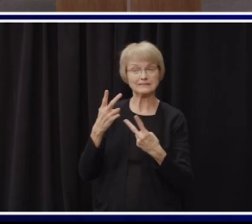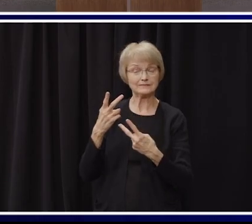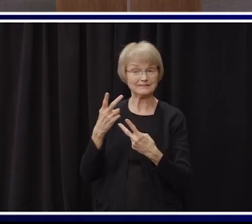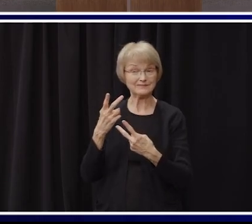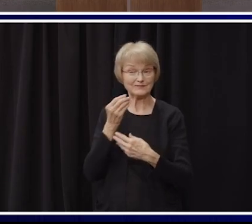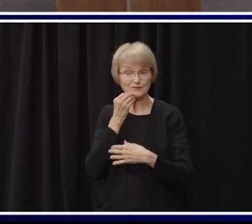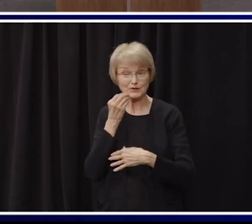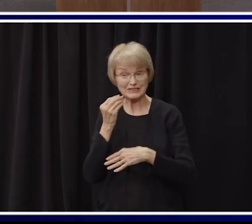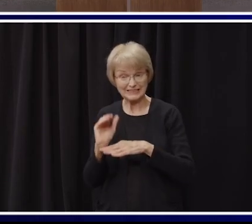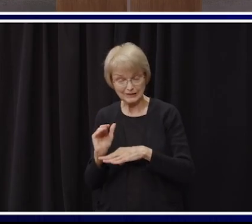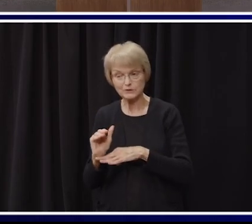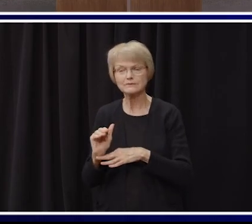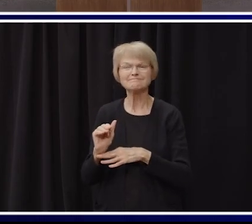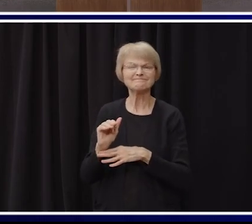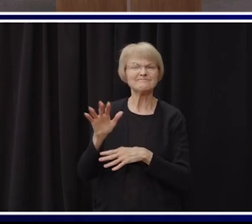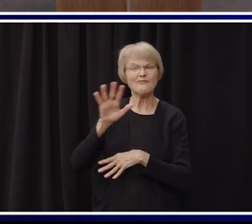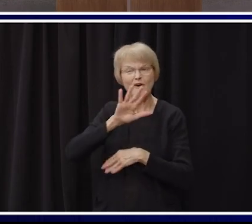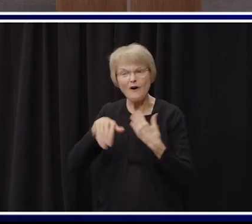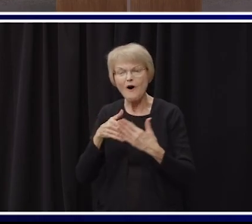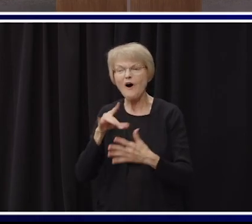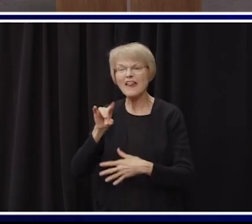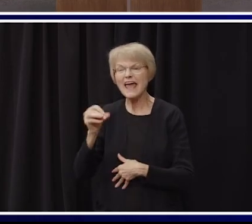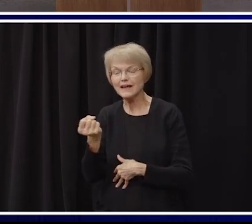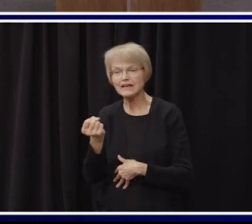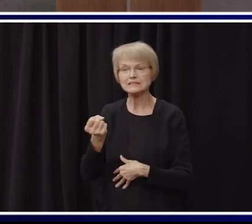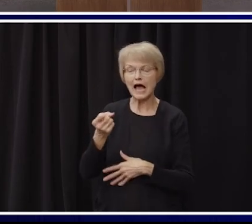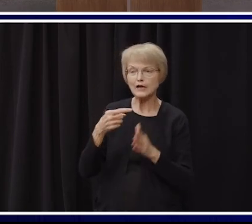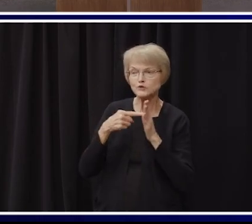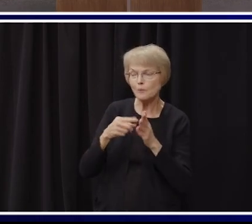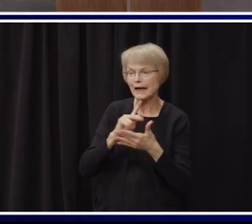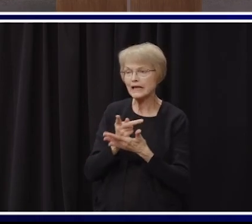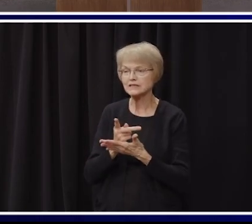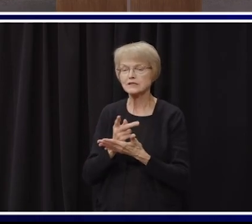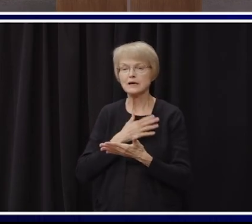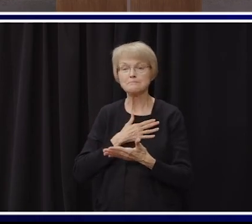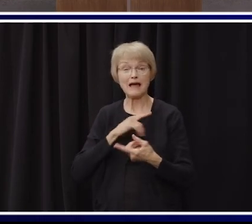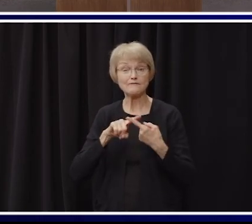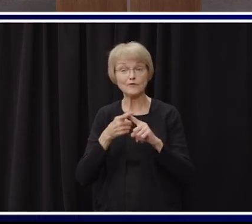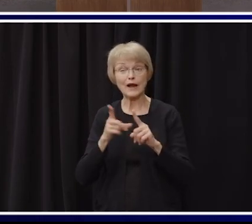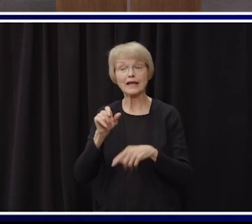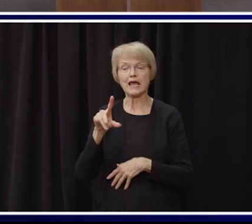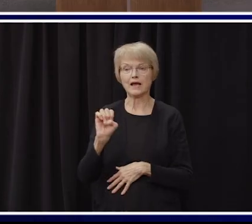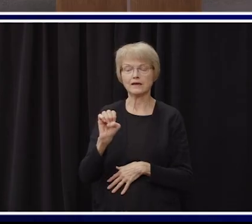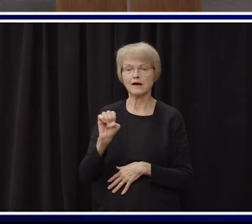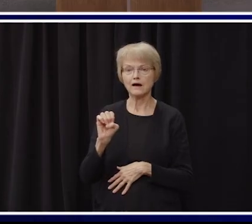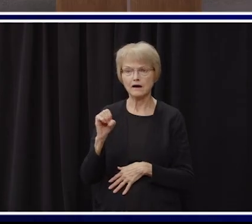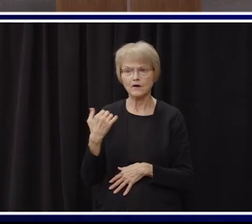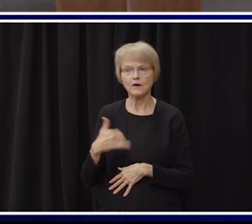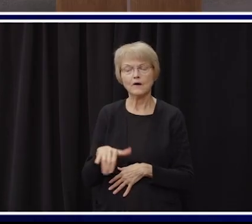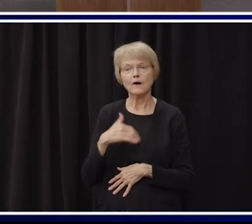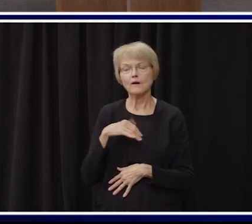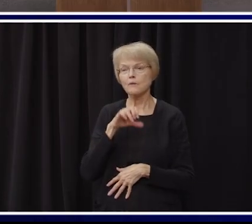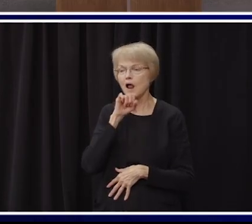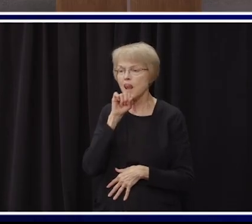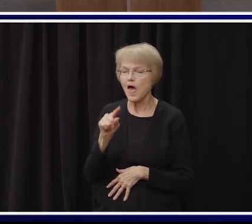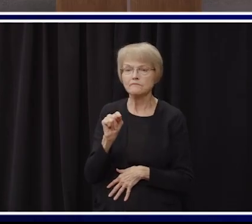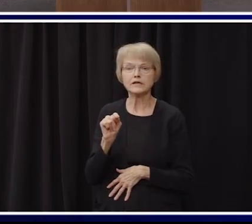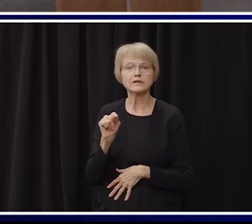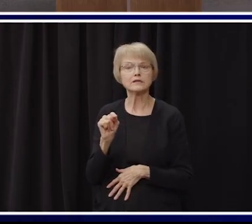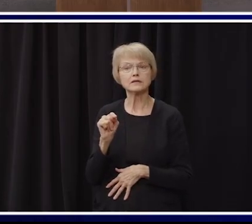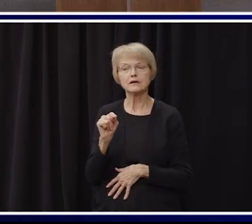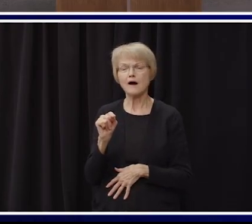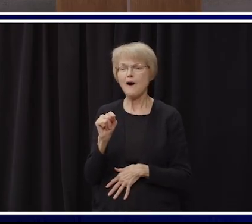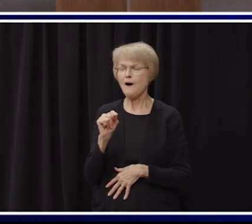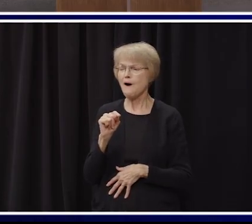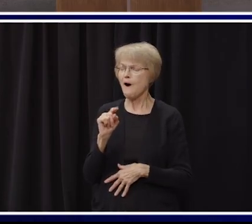and I showed them all the features of my kitchen, and my friend Katie said how much she loved it and how much